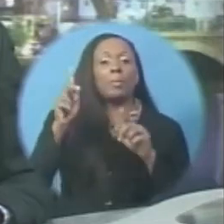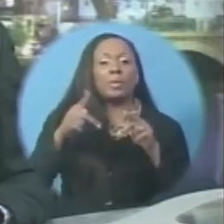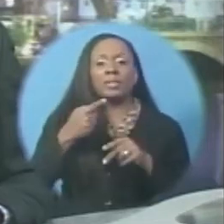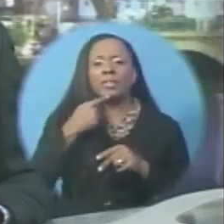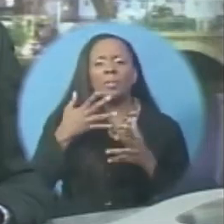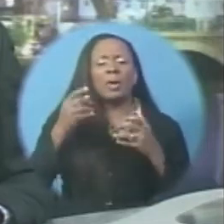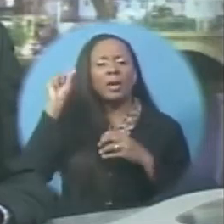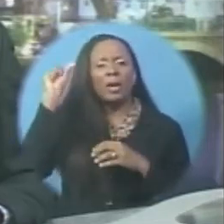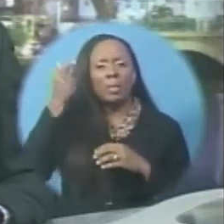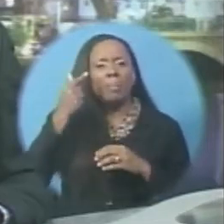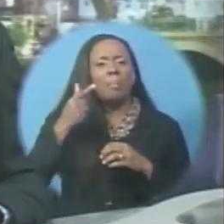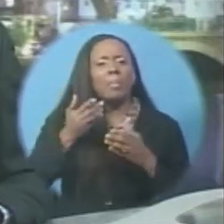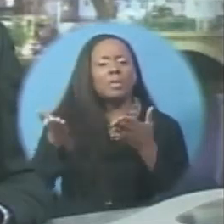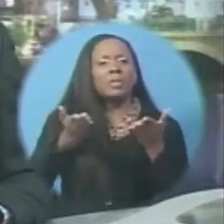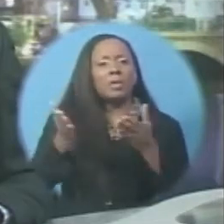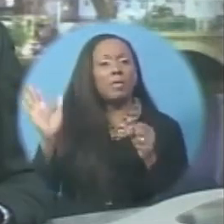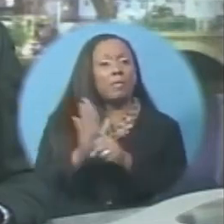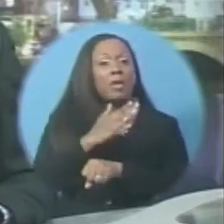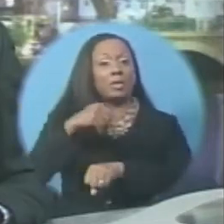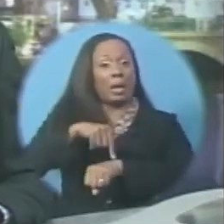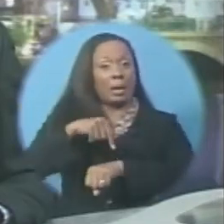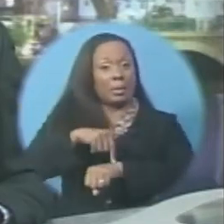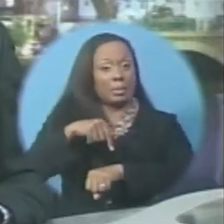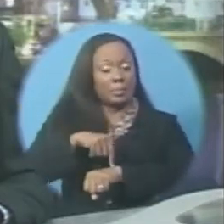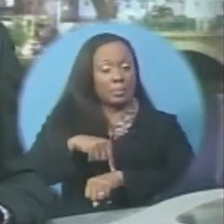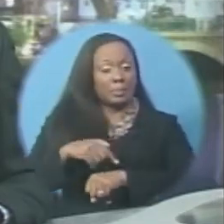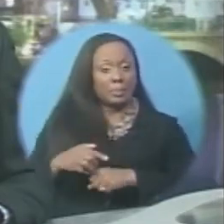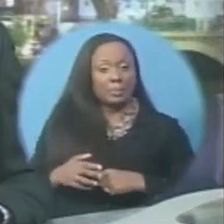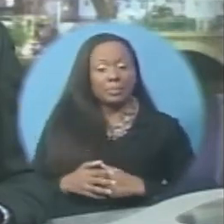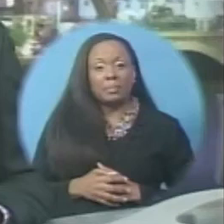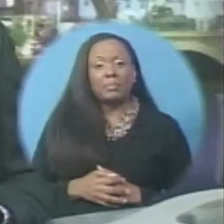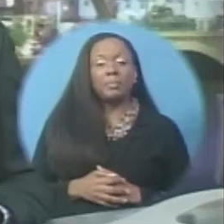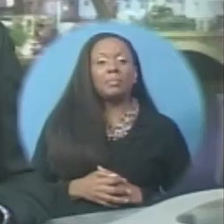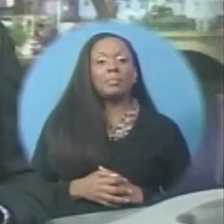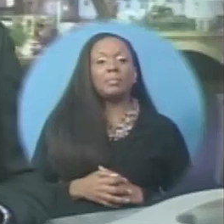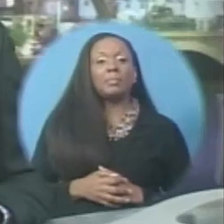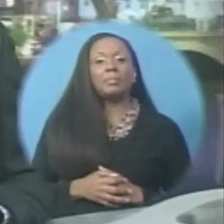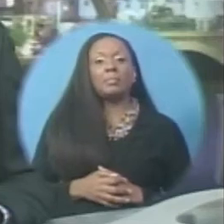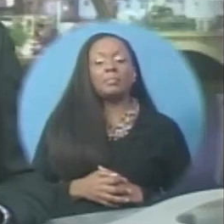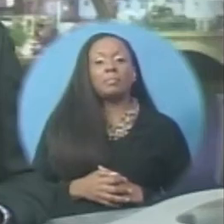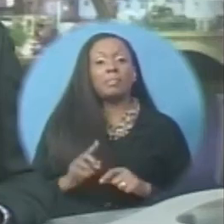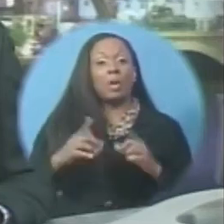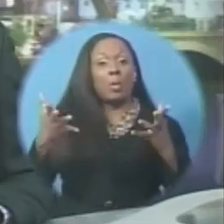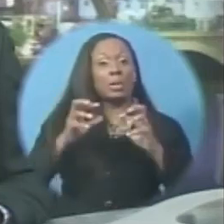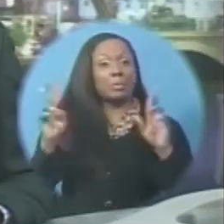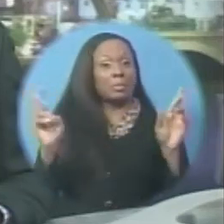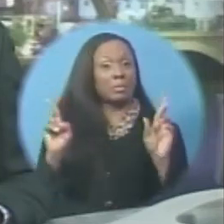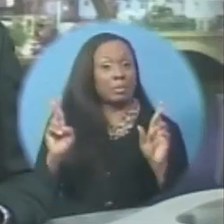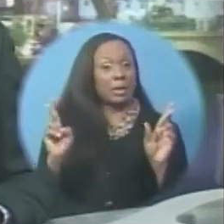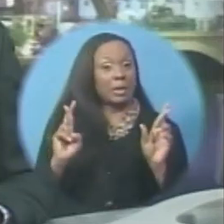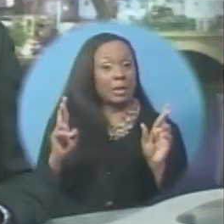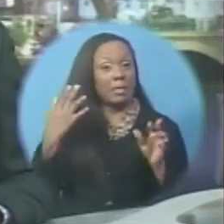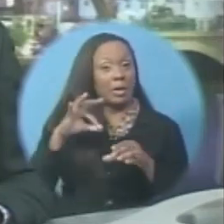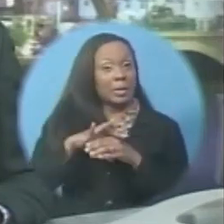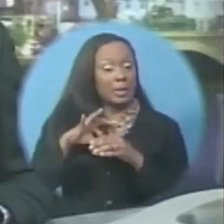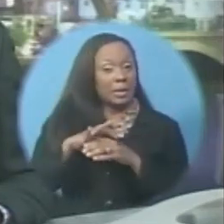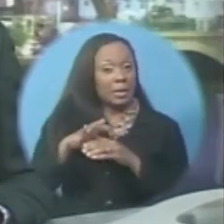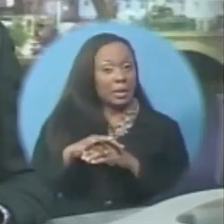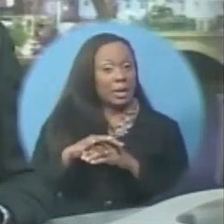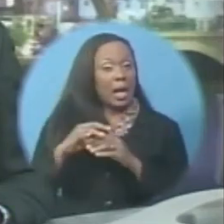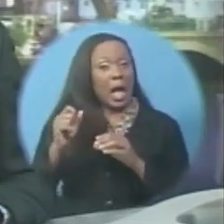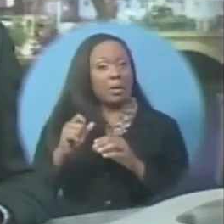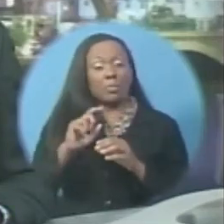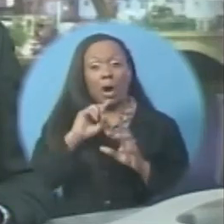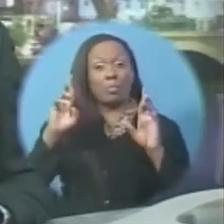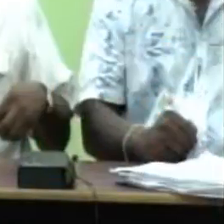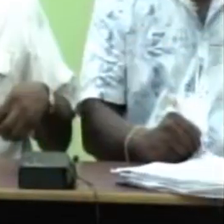government to serve its full term. He wants the ruling Democratic Labour Party to get ready, as he doesn't want the party to be caught napping when the